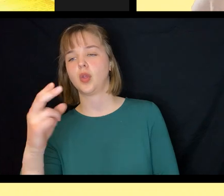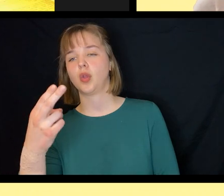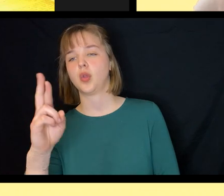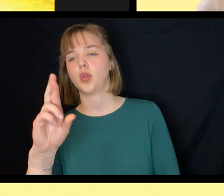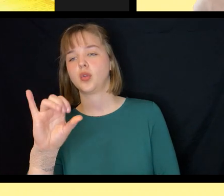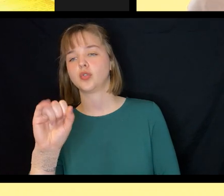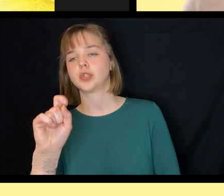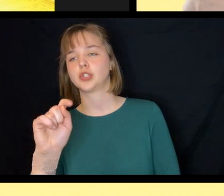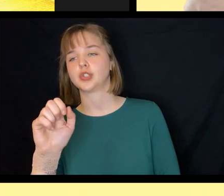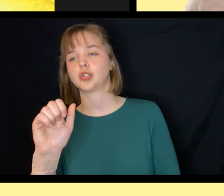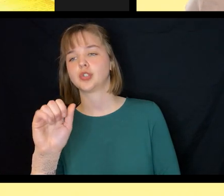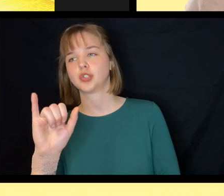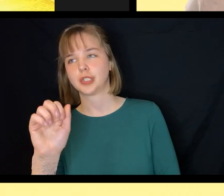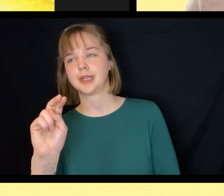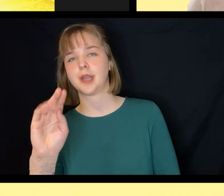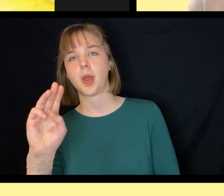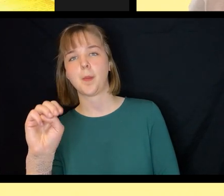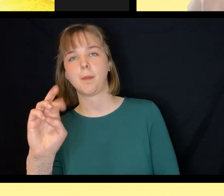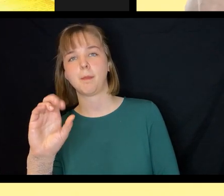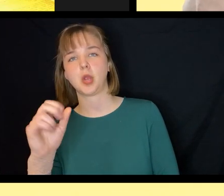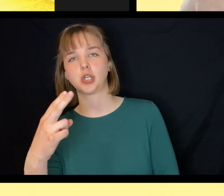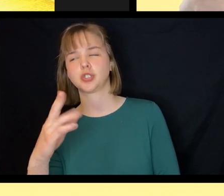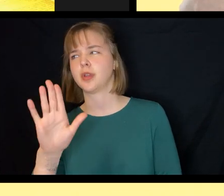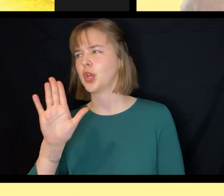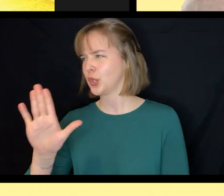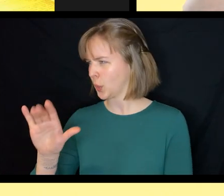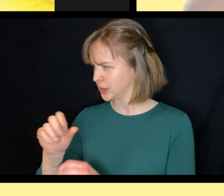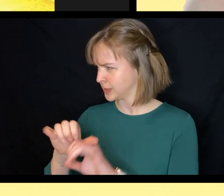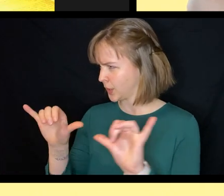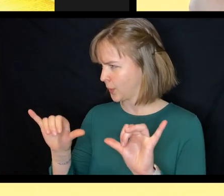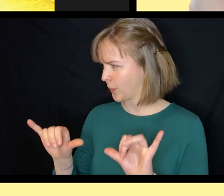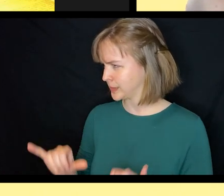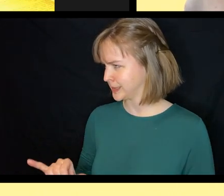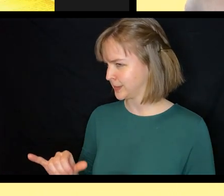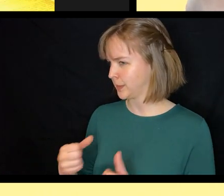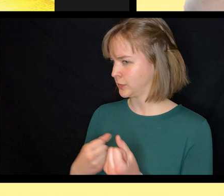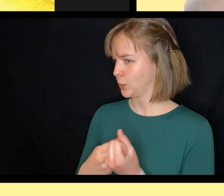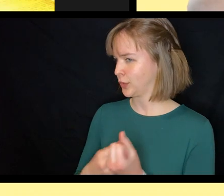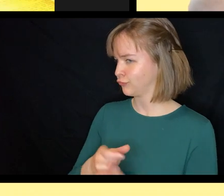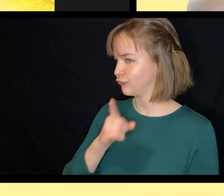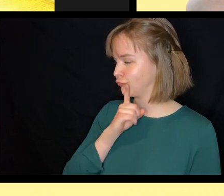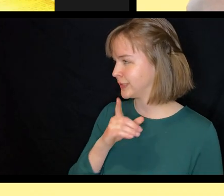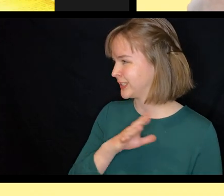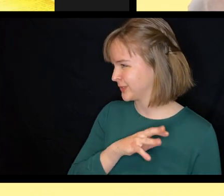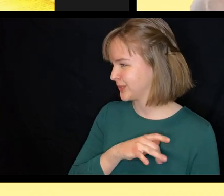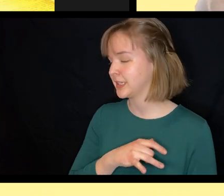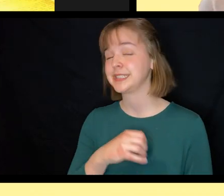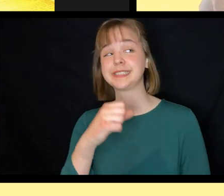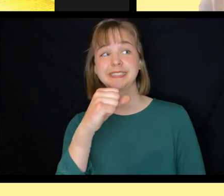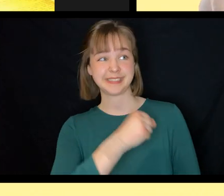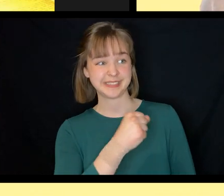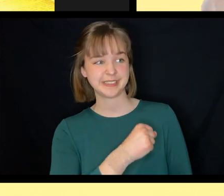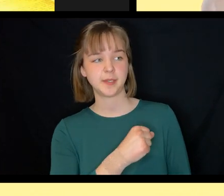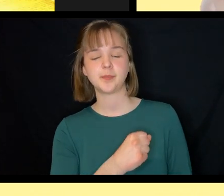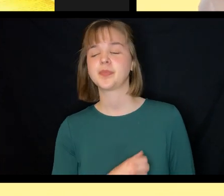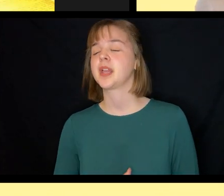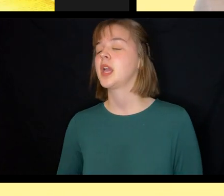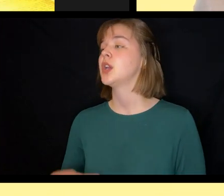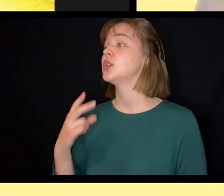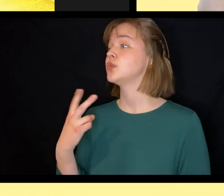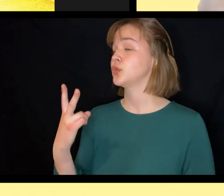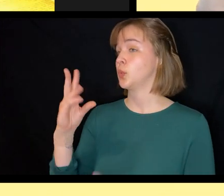That's awesome. Awesome support system. Yeah, So absolutely. cool. Absolutely. Cool. Okay, so I got two more for